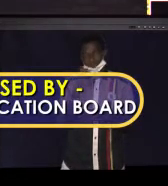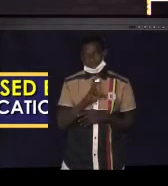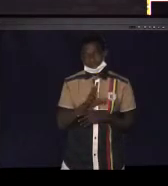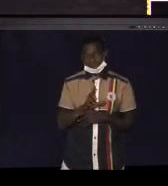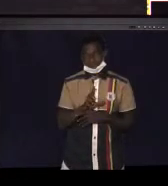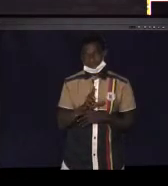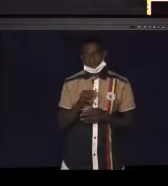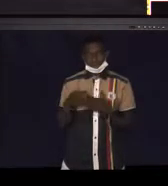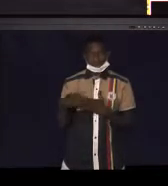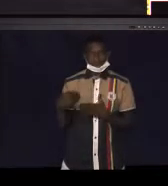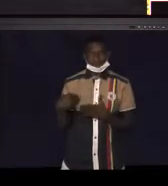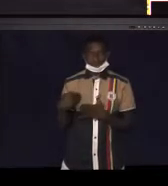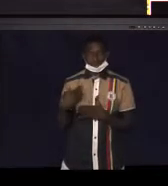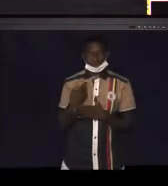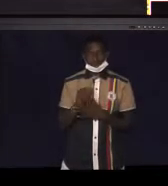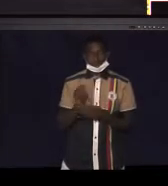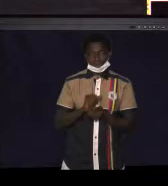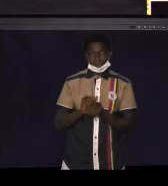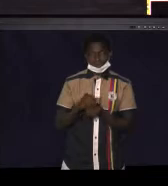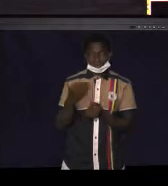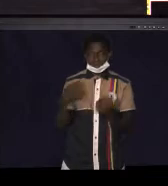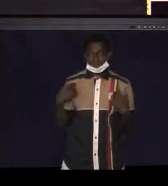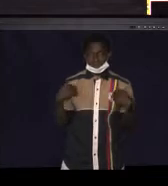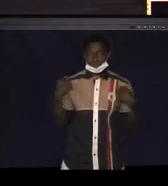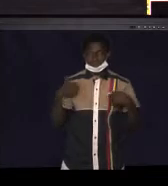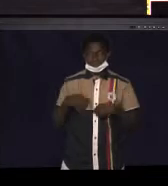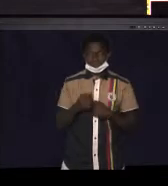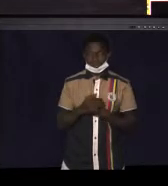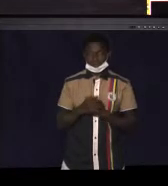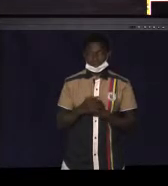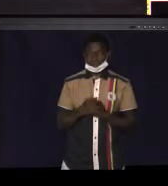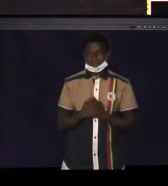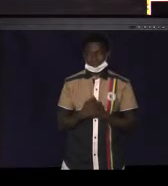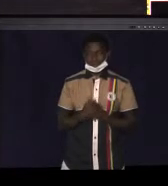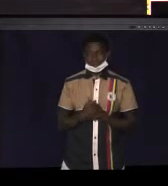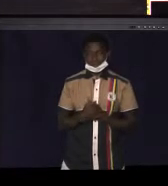centiliters. So before the laundry,